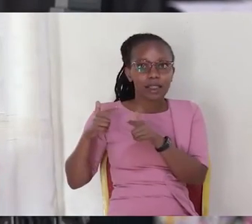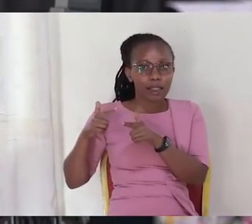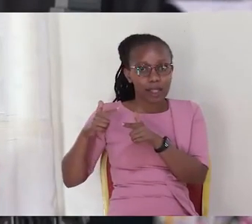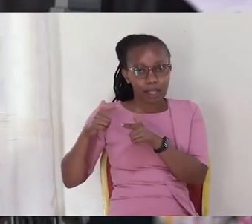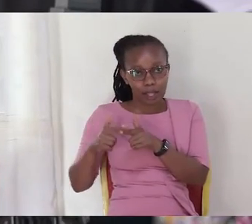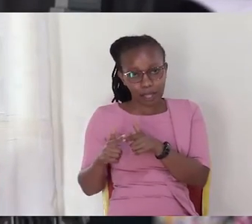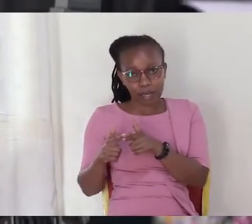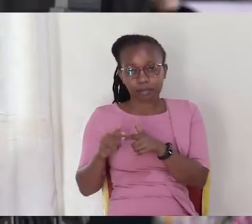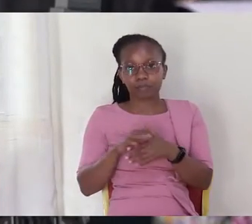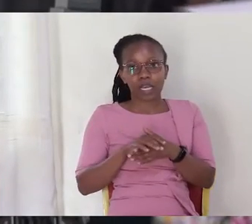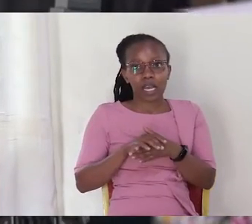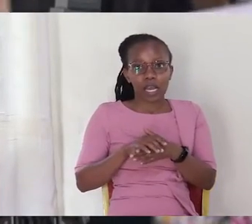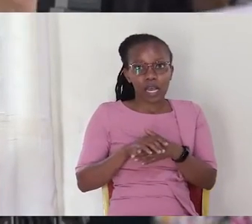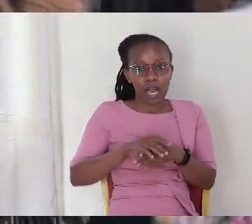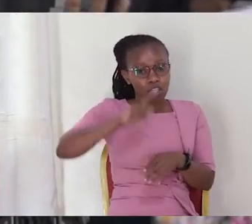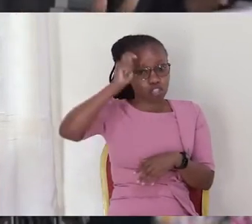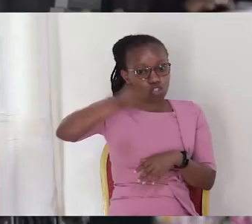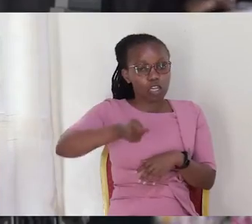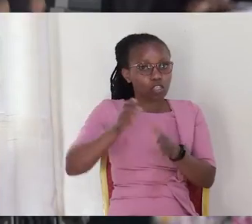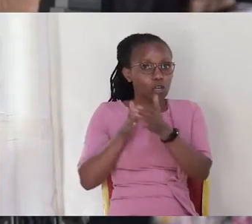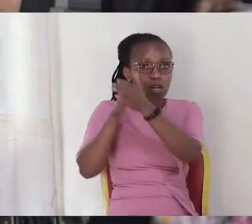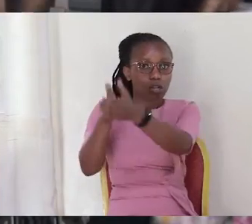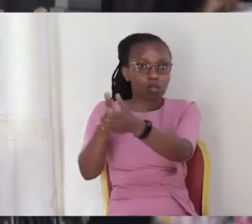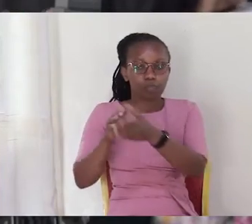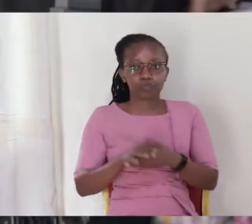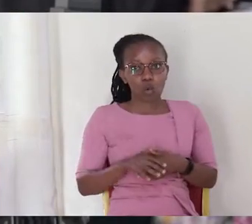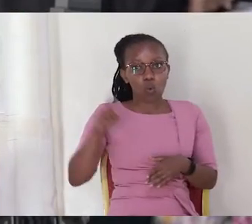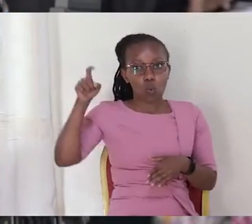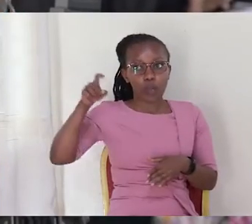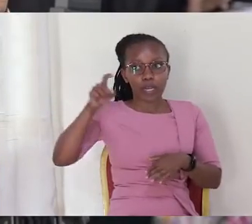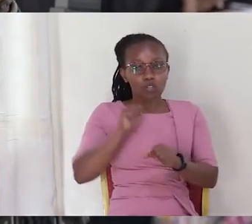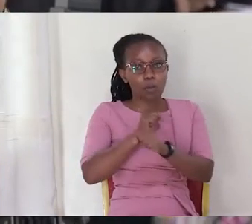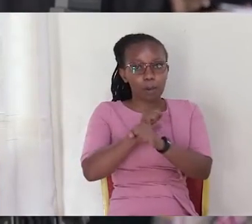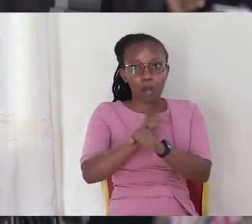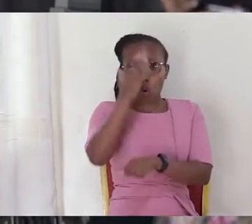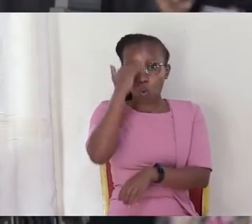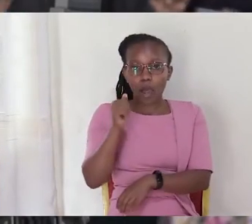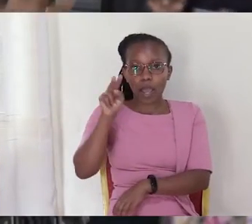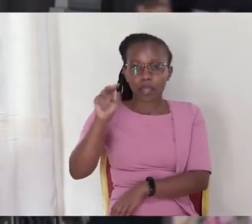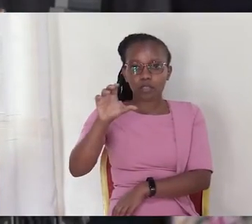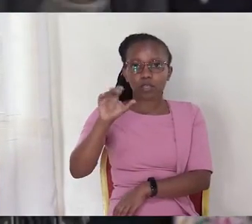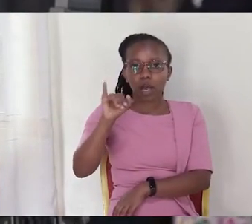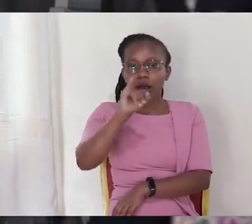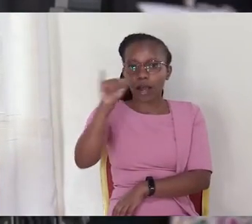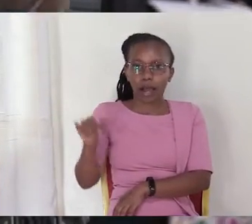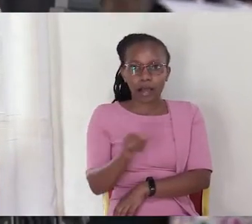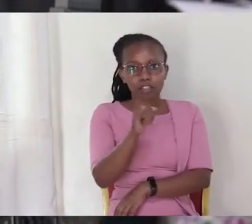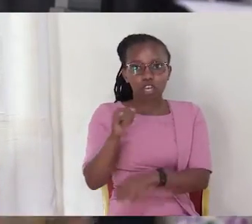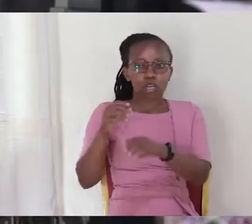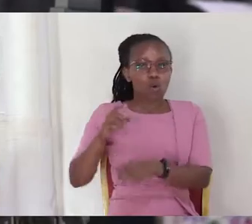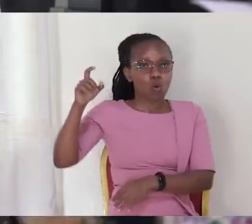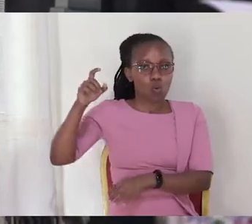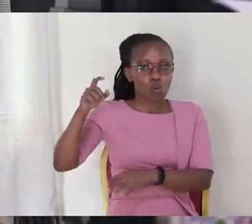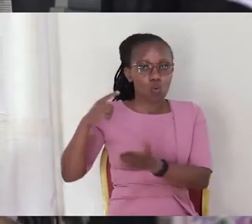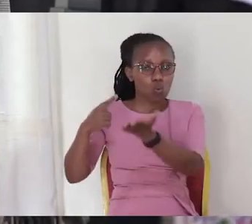to preside over. So that is also other space which we also need to safeguard, because NCIJ is also a space where we also discuss policy issues